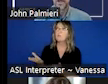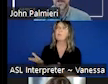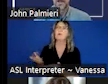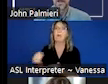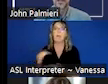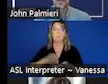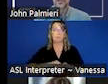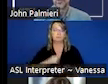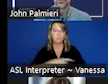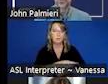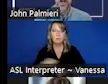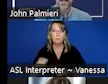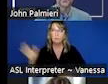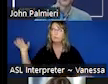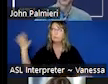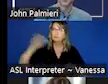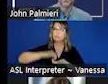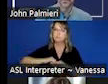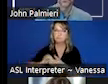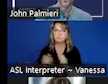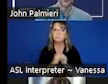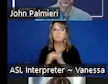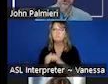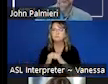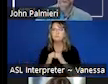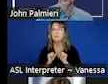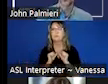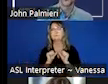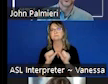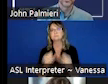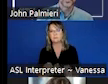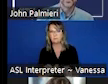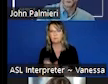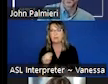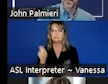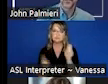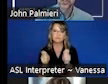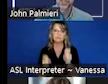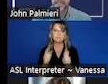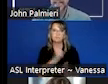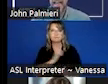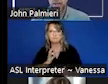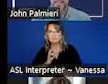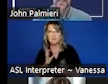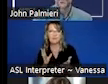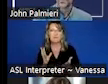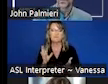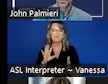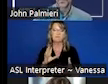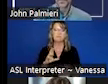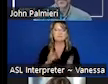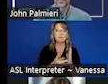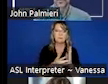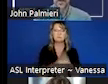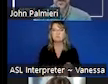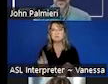you, to drive sustainability, workforce changes, technology, data, equity in